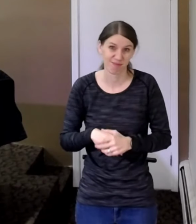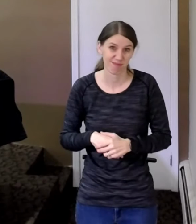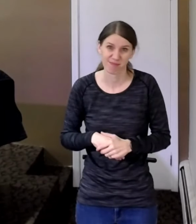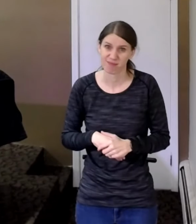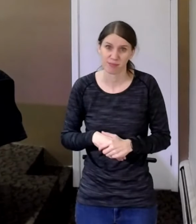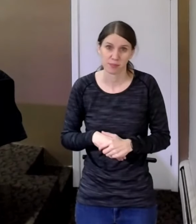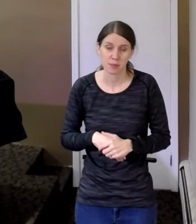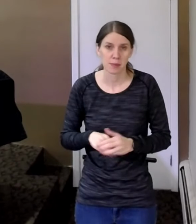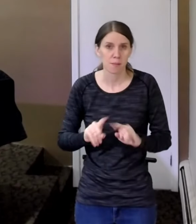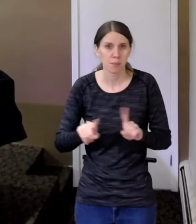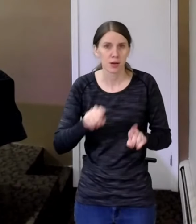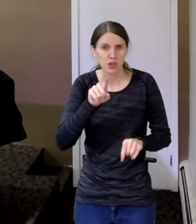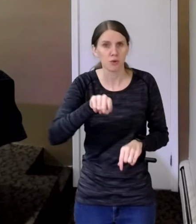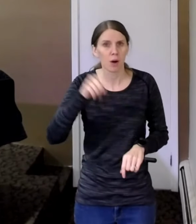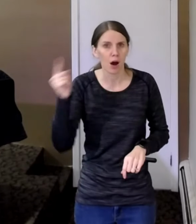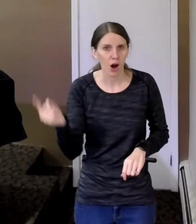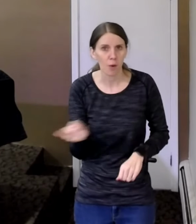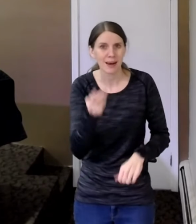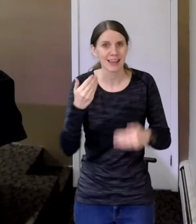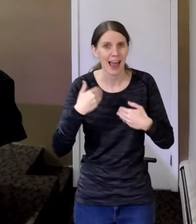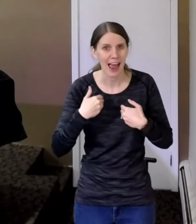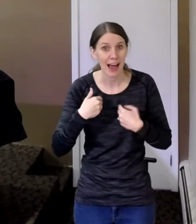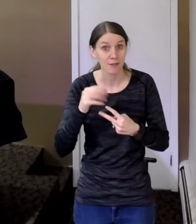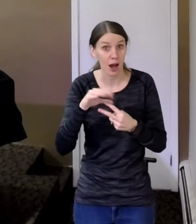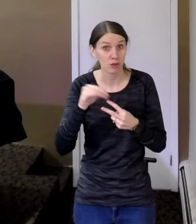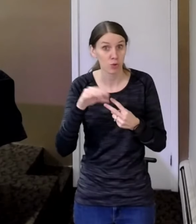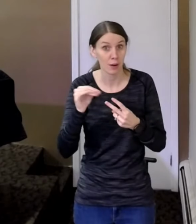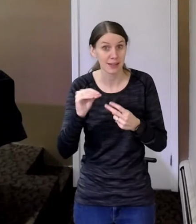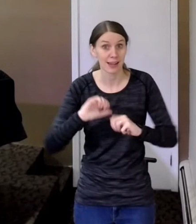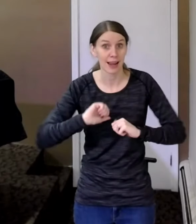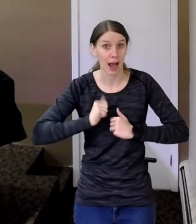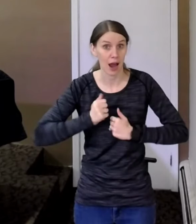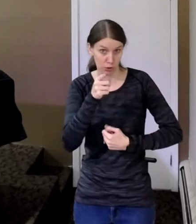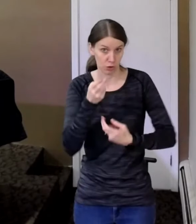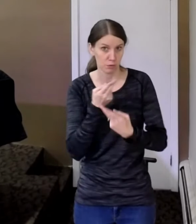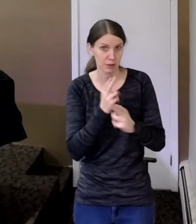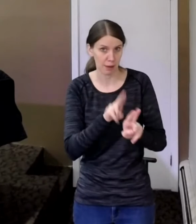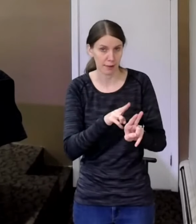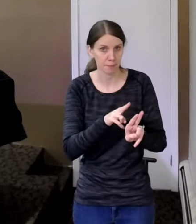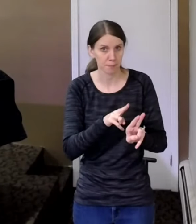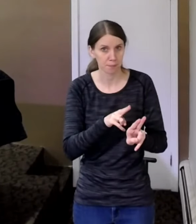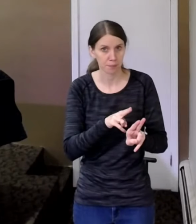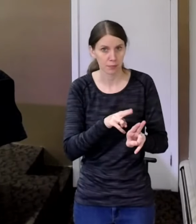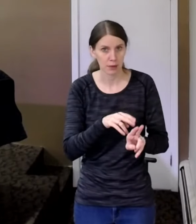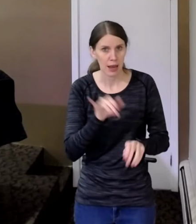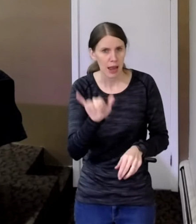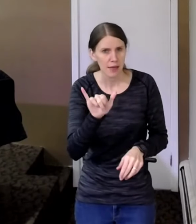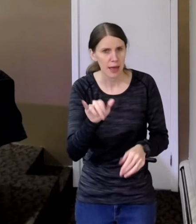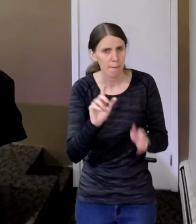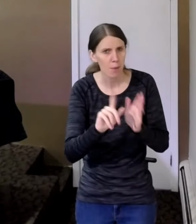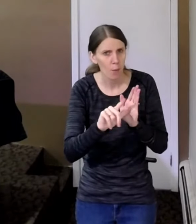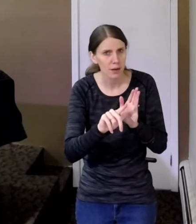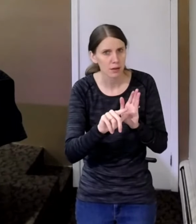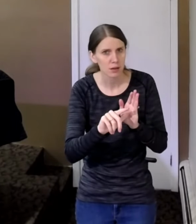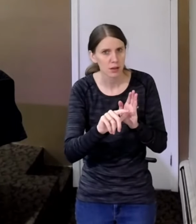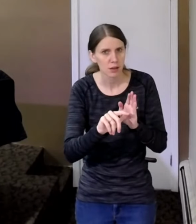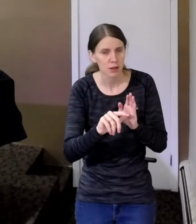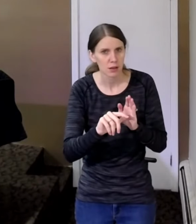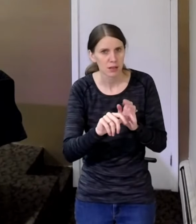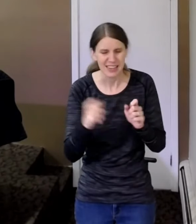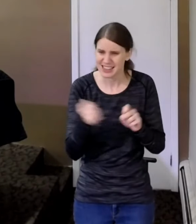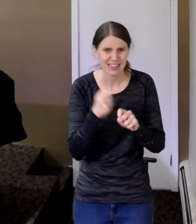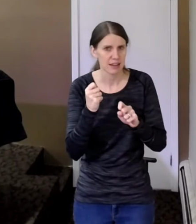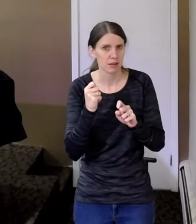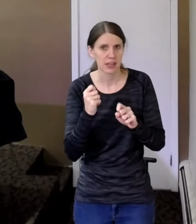But you always have a choice in how you'll respond. In those situations, we automatically